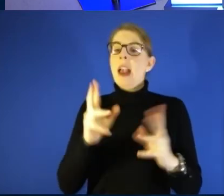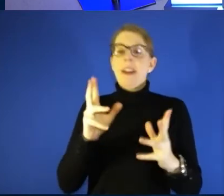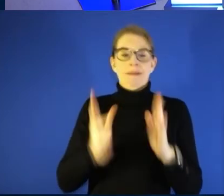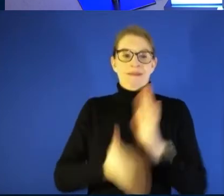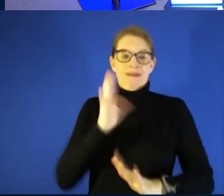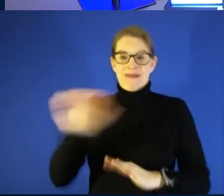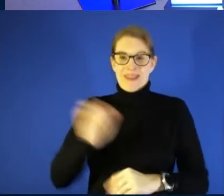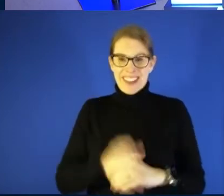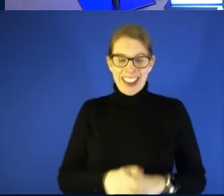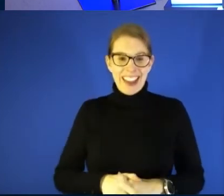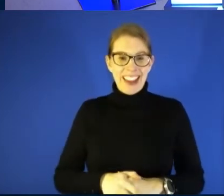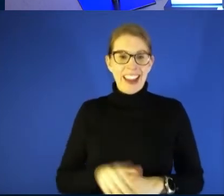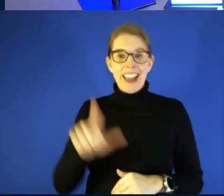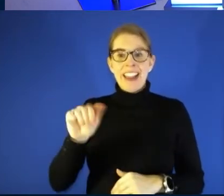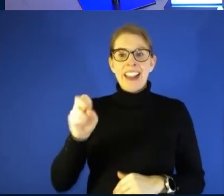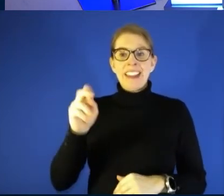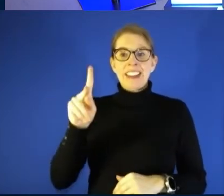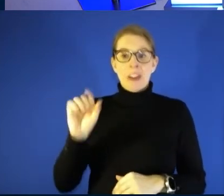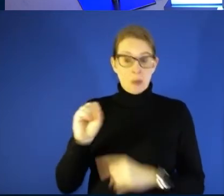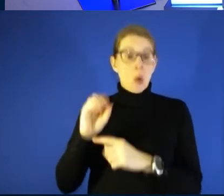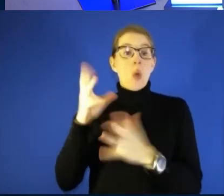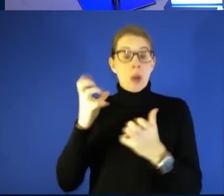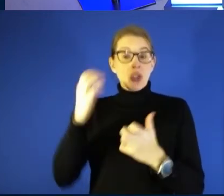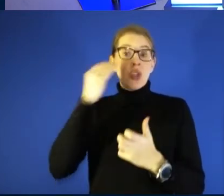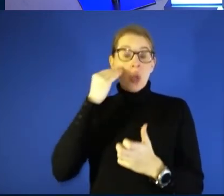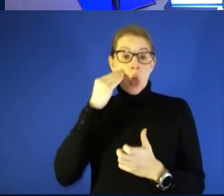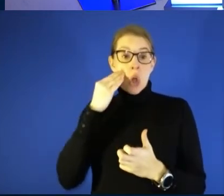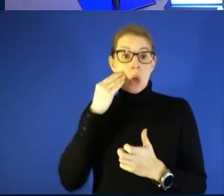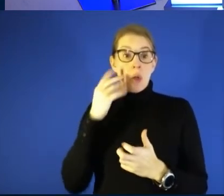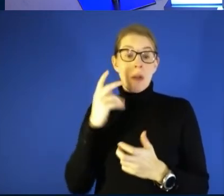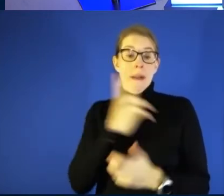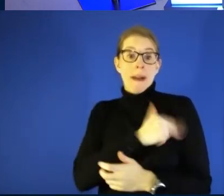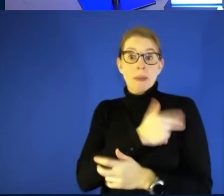to know, are treatment protocols used at the hospital the same